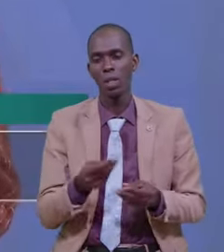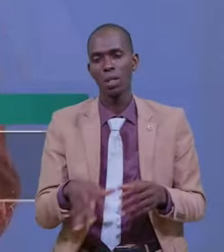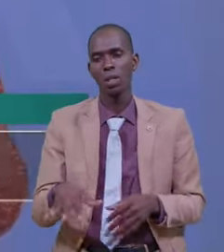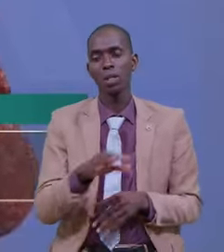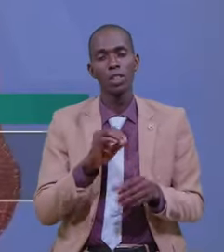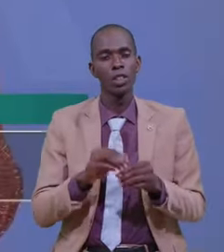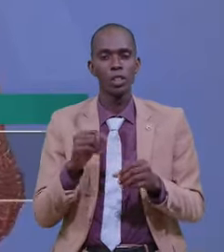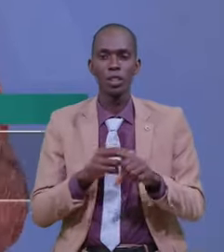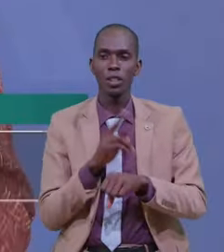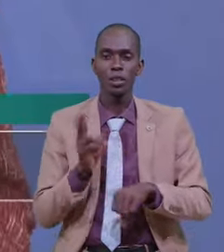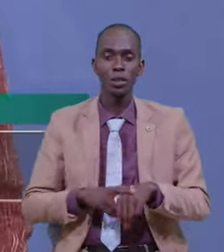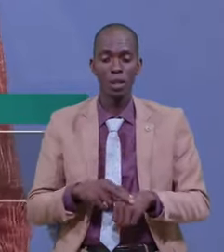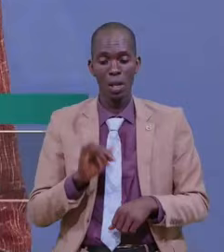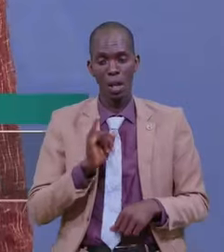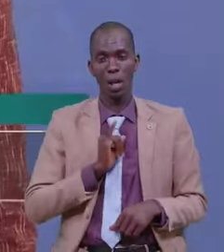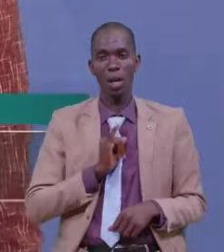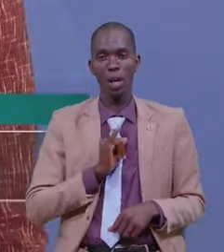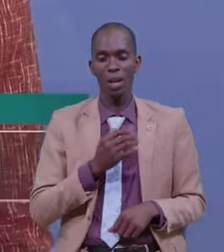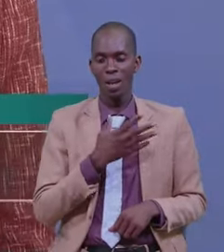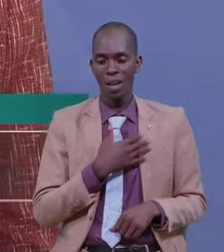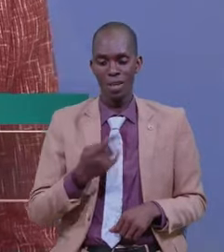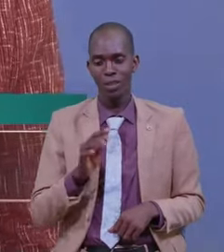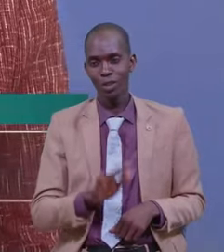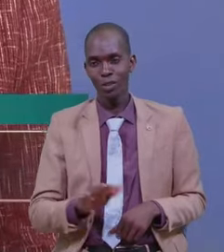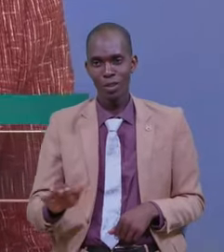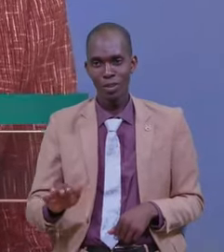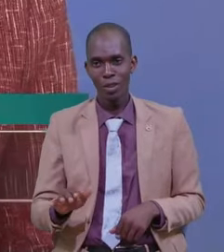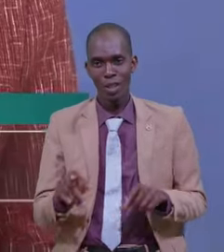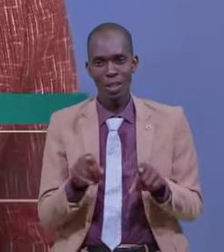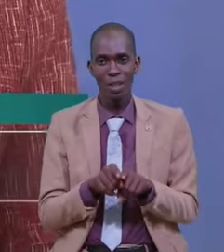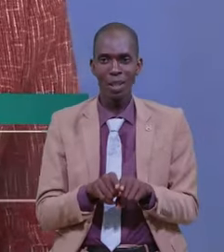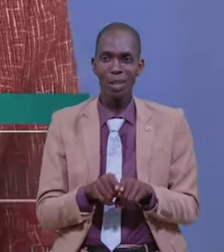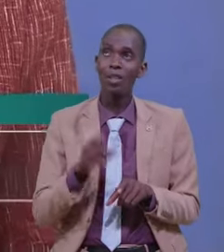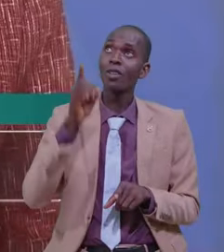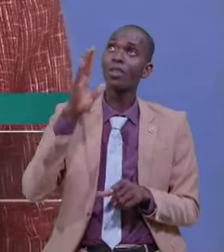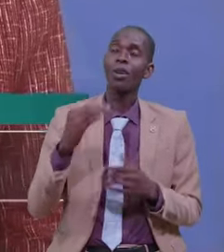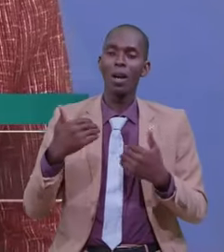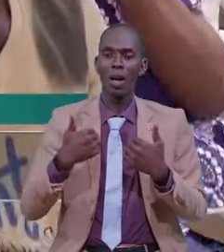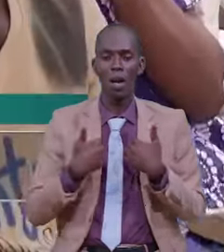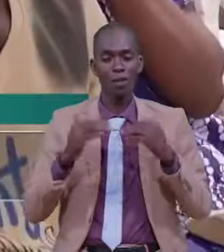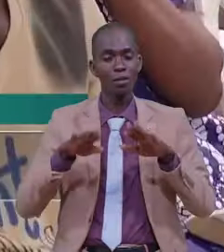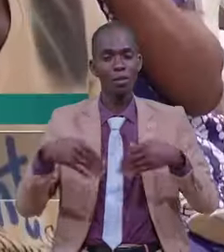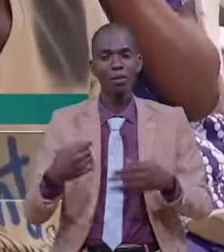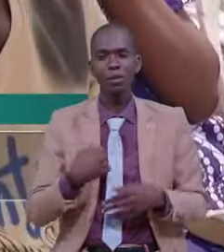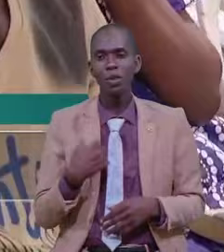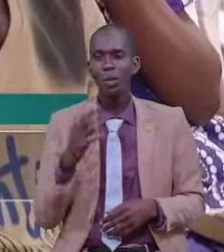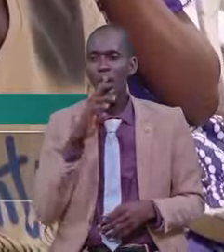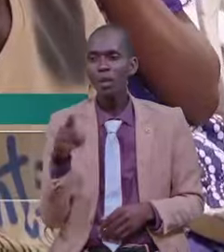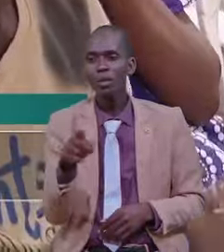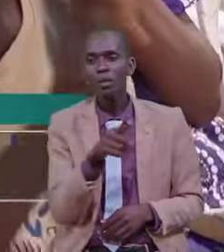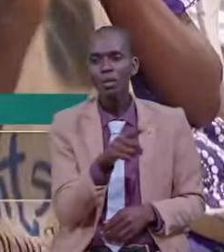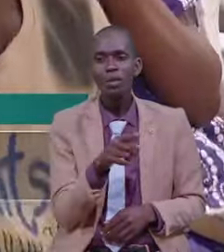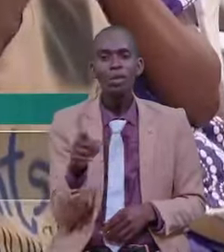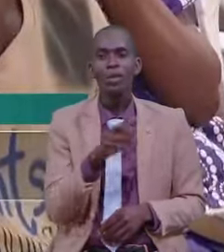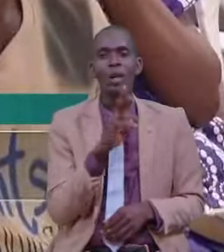nation. I and the children that God has given me, where are they? You are for